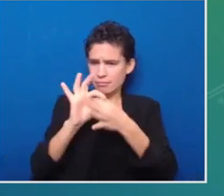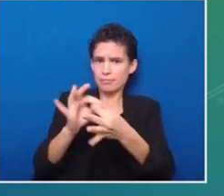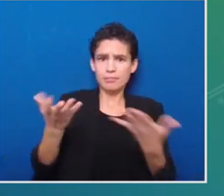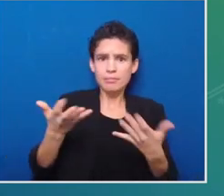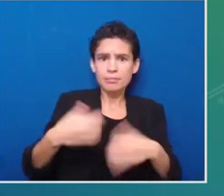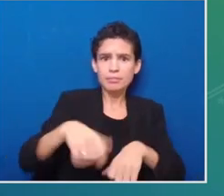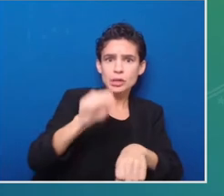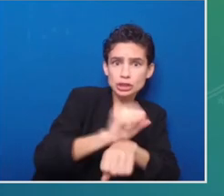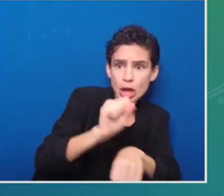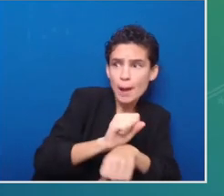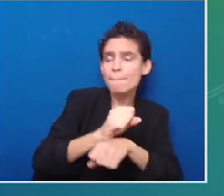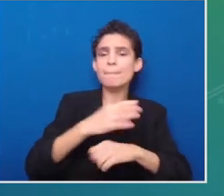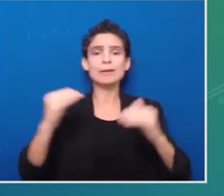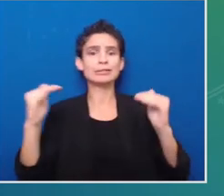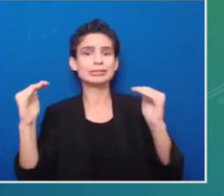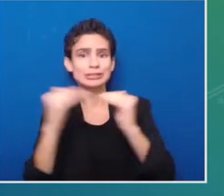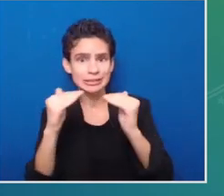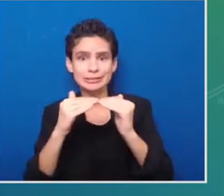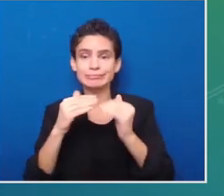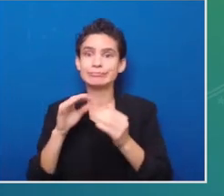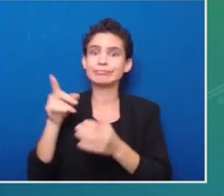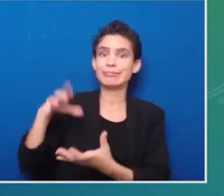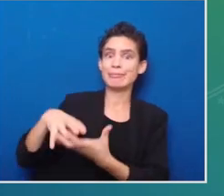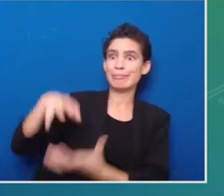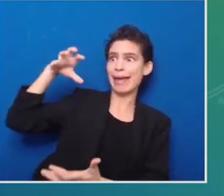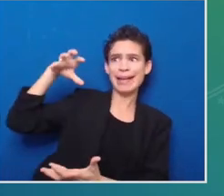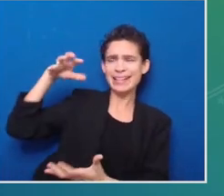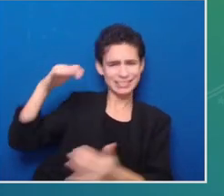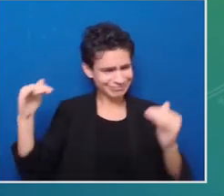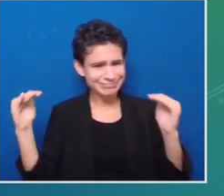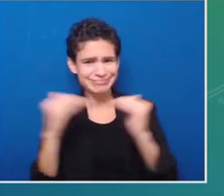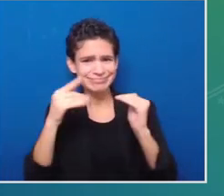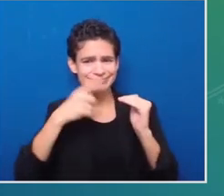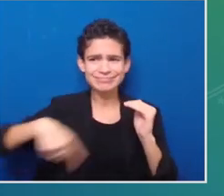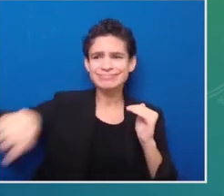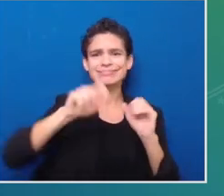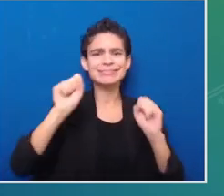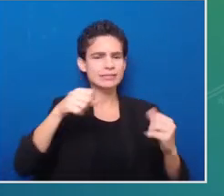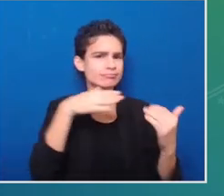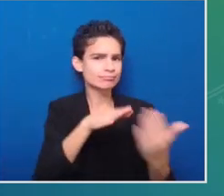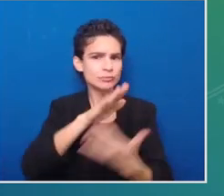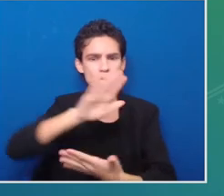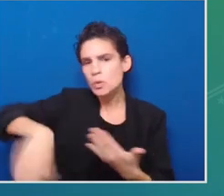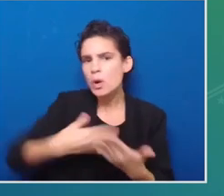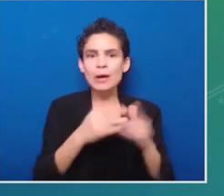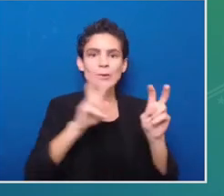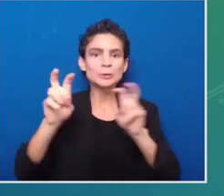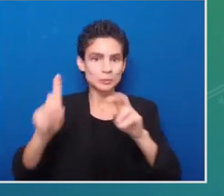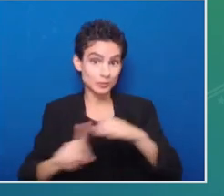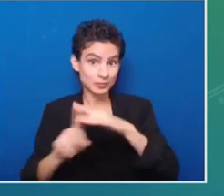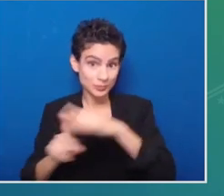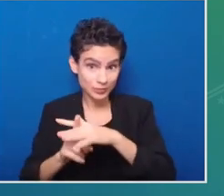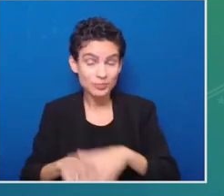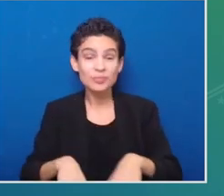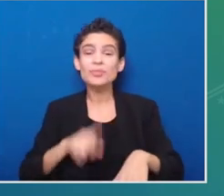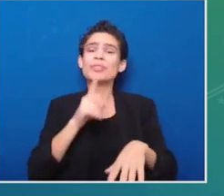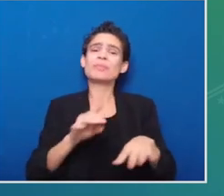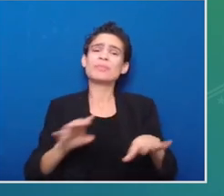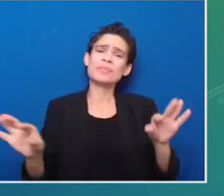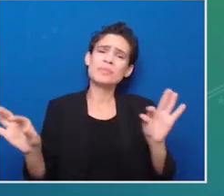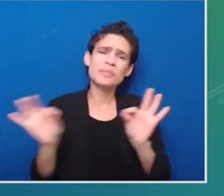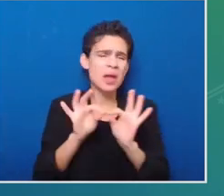jobs, and closing the racial wealth and health gaps. This historic moment will not go by without